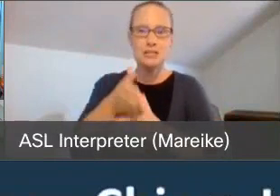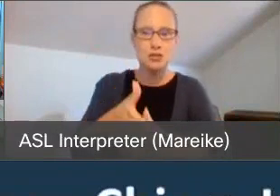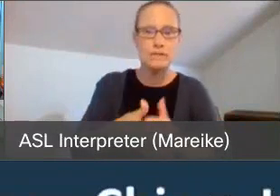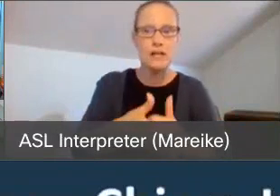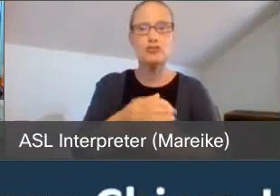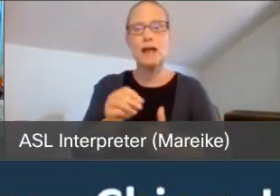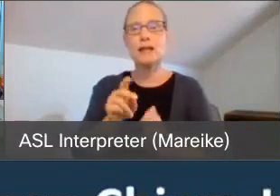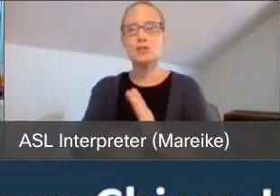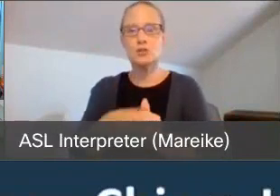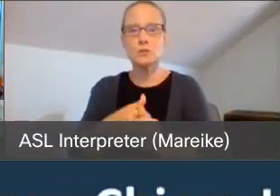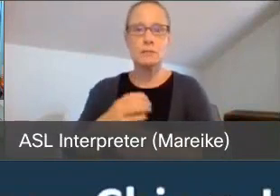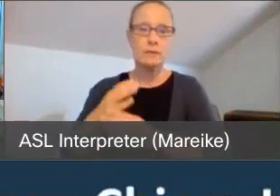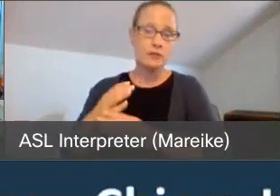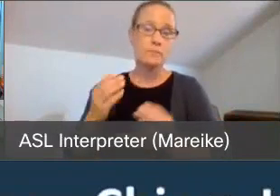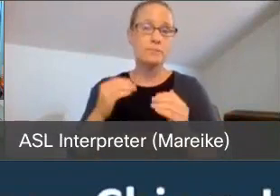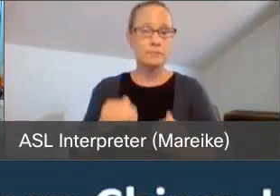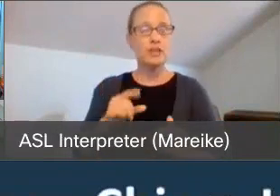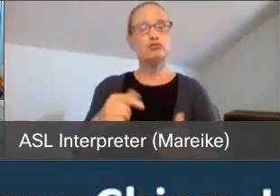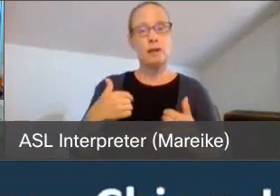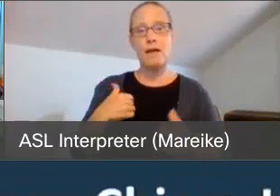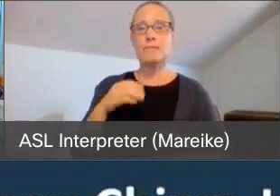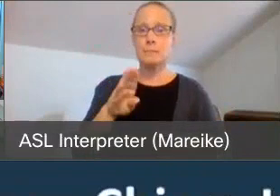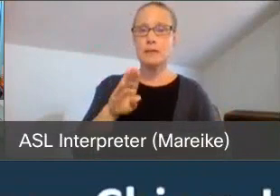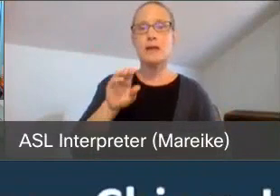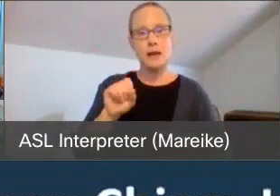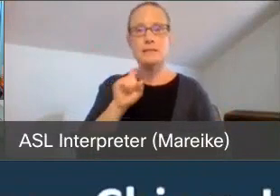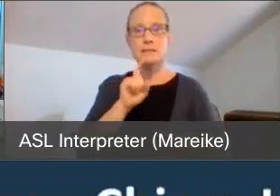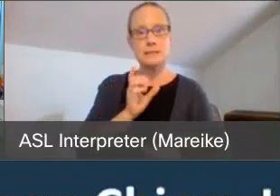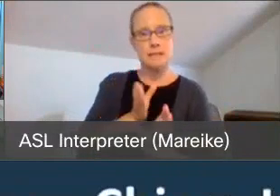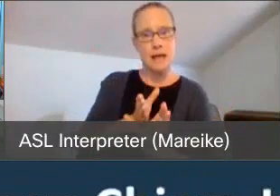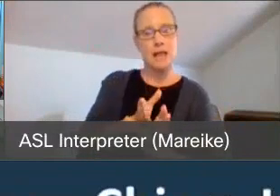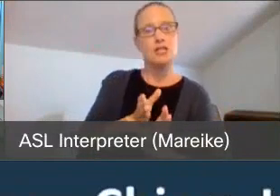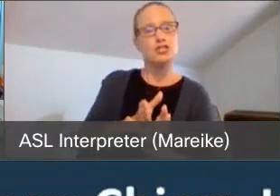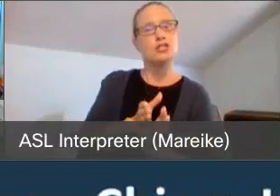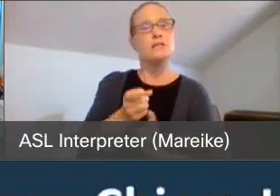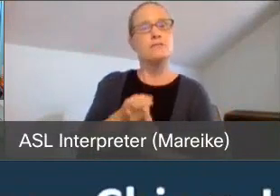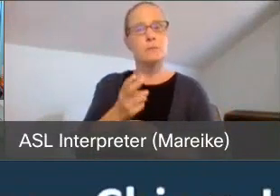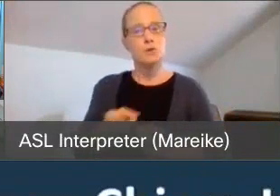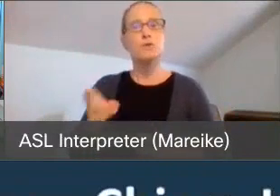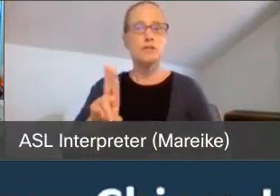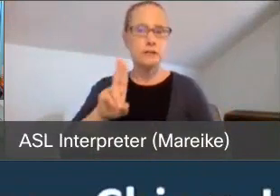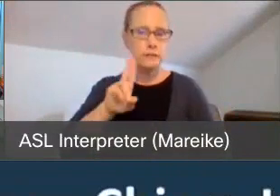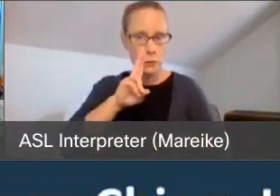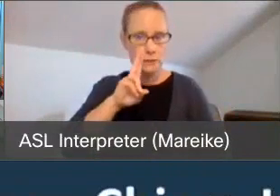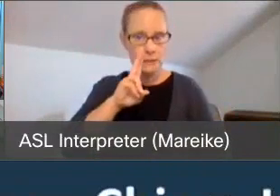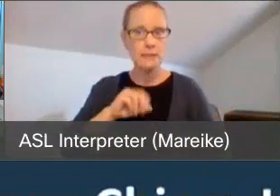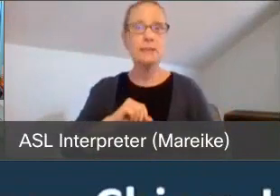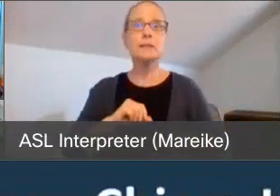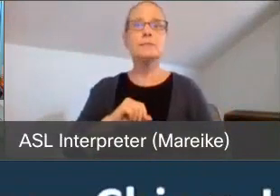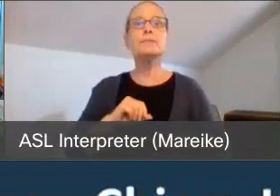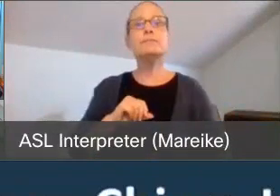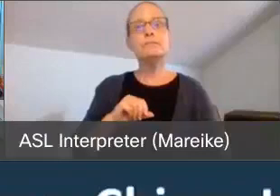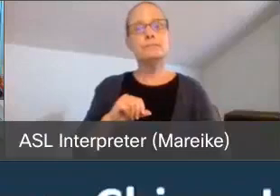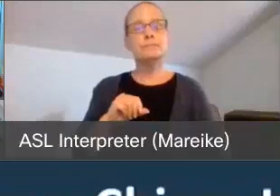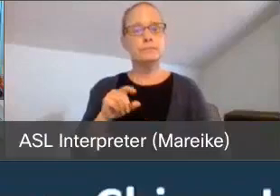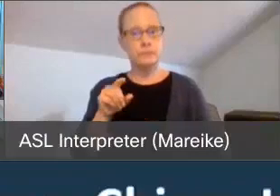prevention. Kiera received her Bachelor's of Science degree in psychology from the University of Houston and is